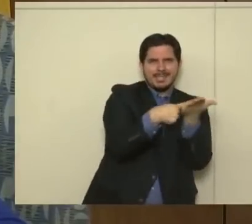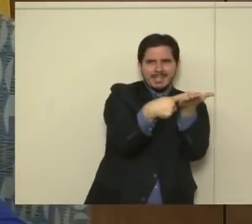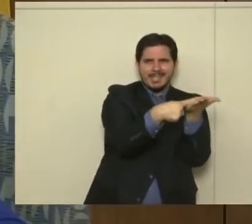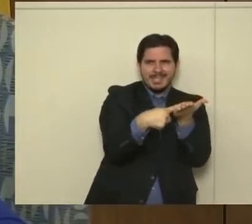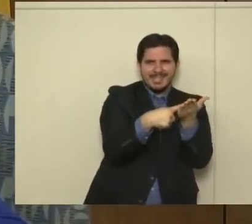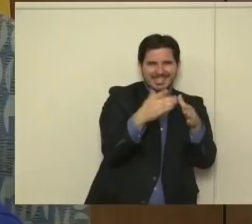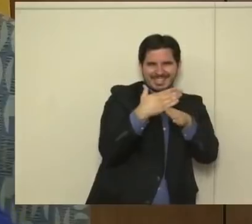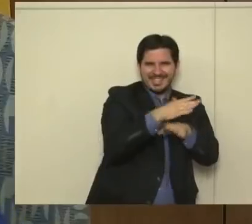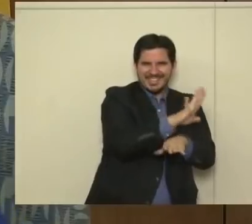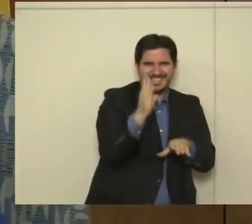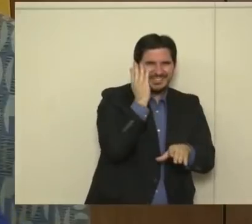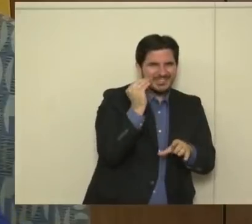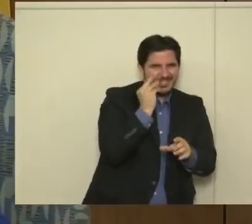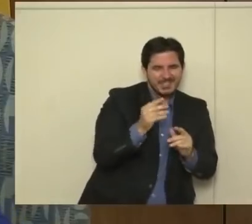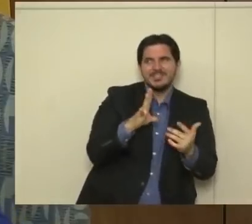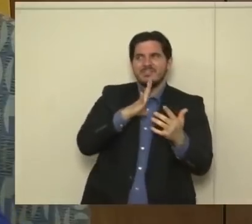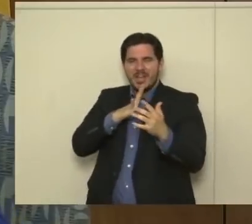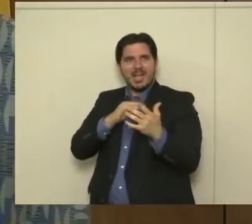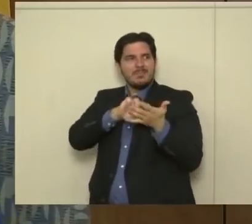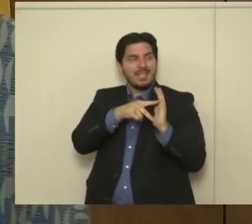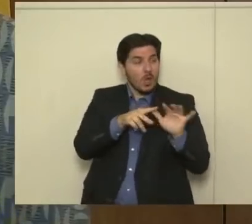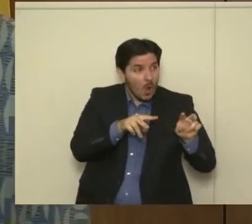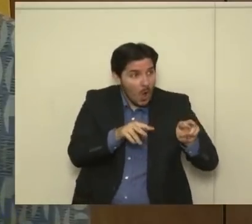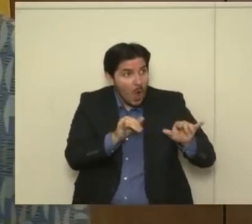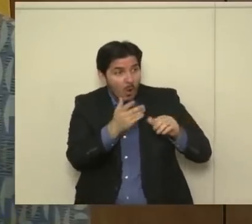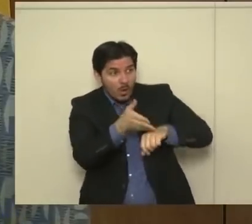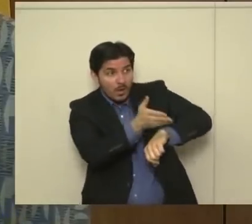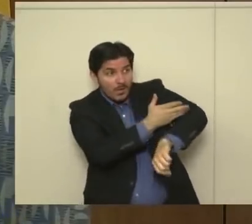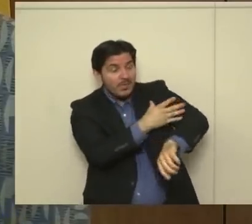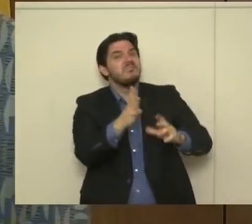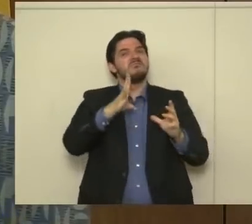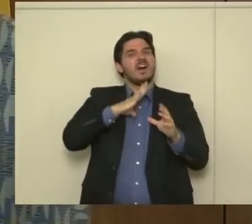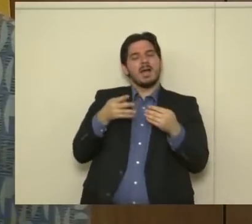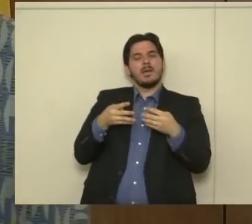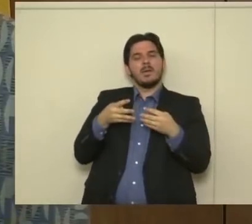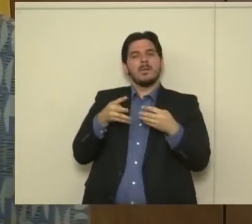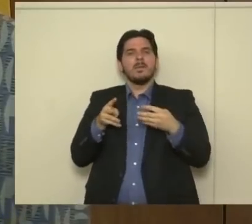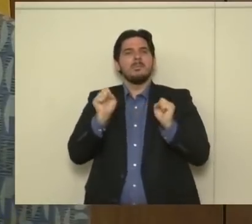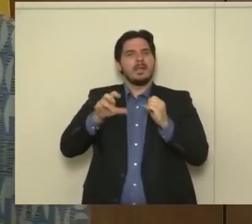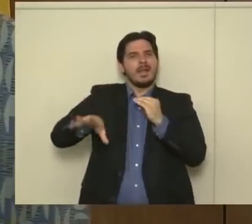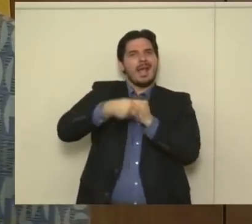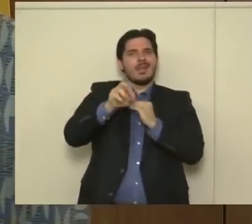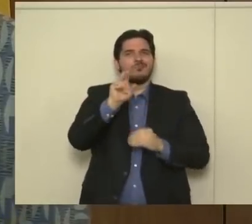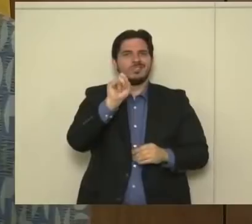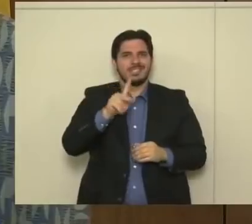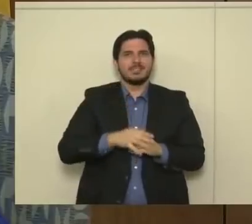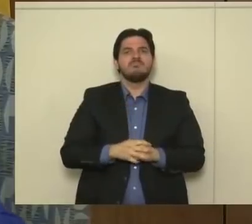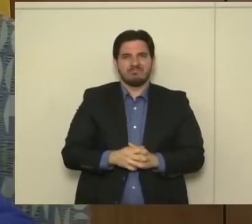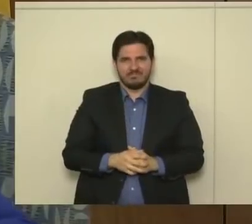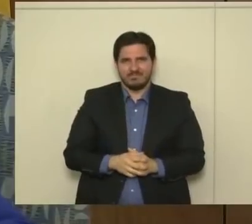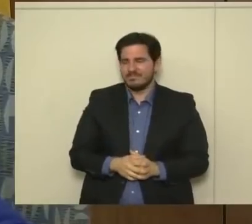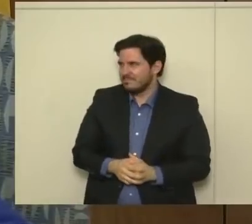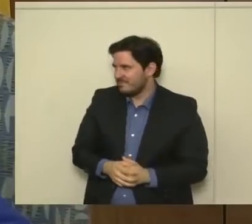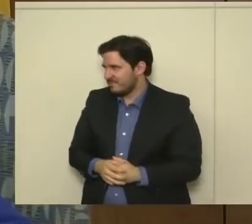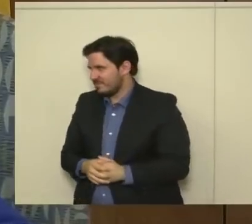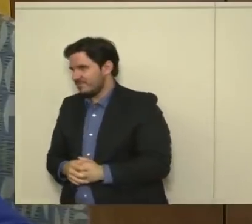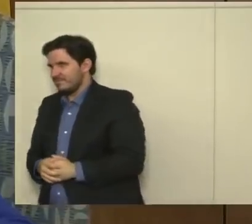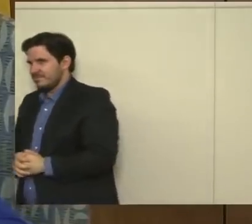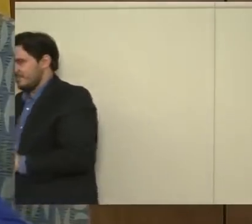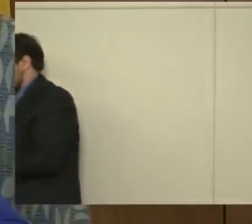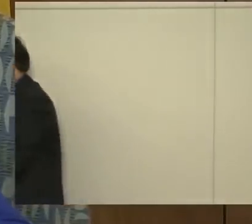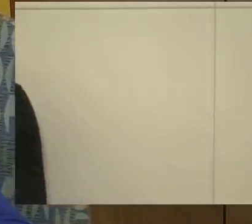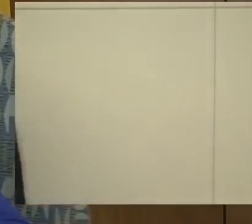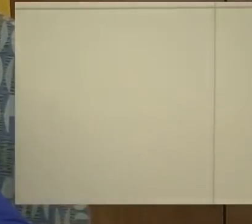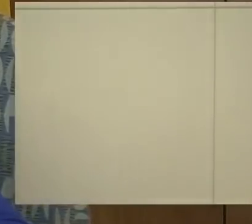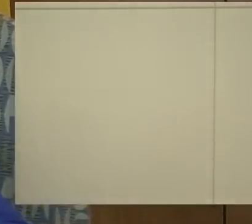considerable amount of time or is close enough that we think we can adopt a little risk. All right, so let's talk about schools. If